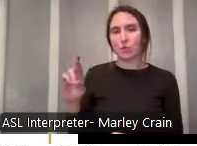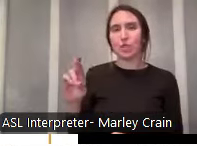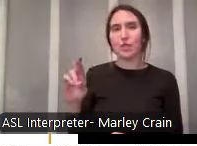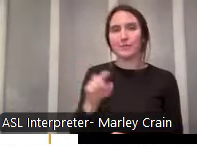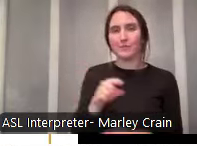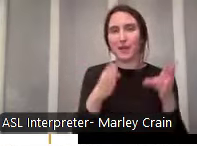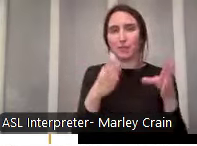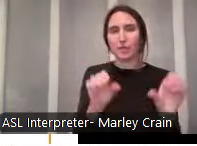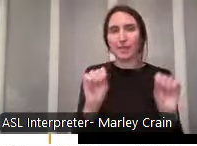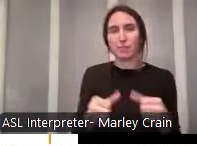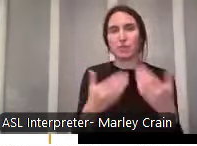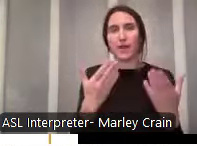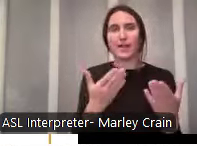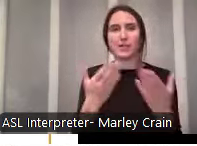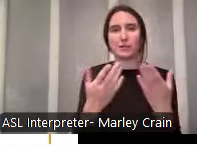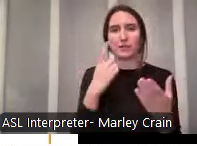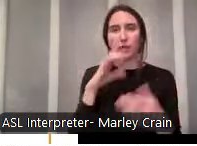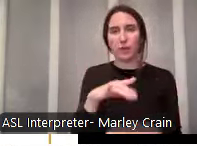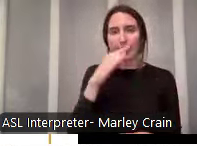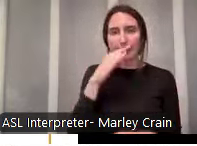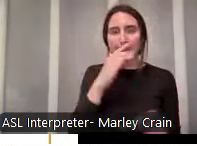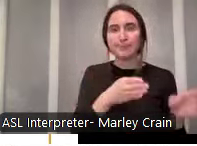Special Education Teacher Support Services,